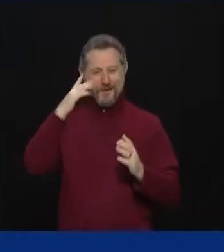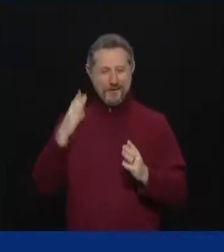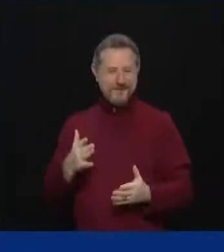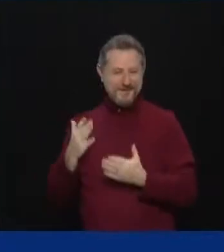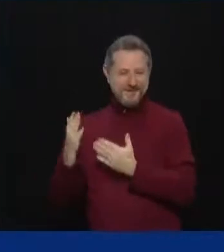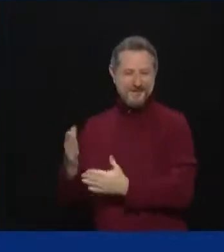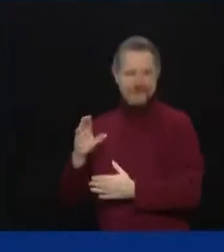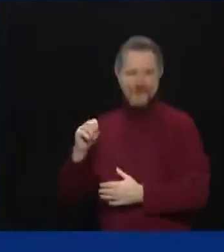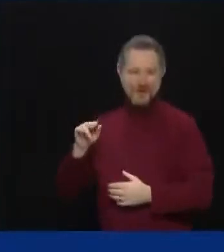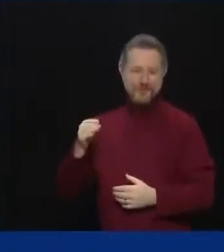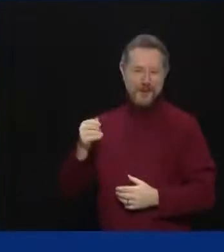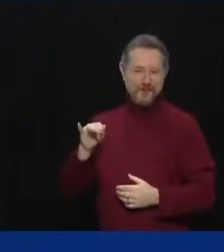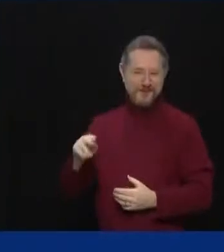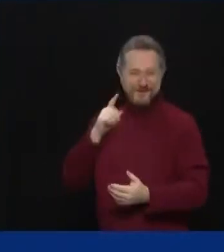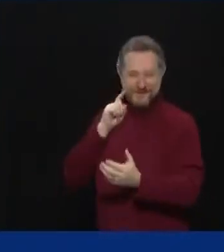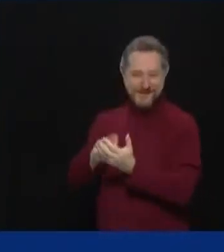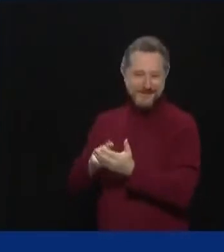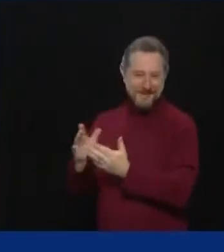recognize him.